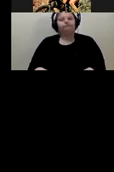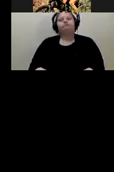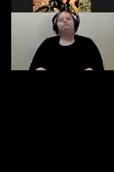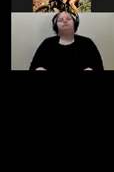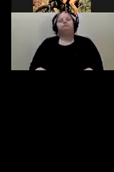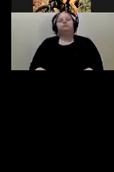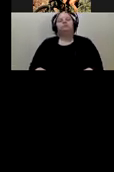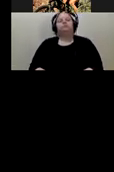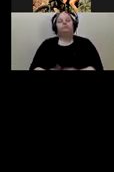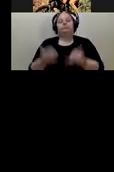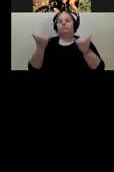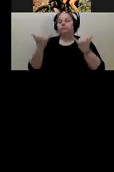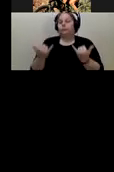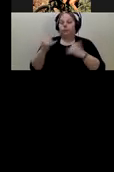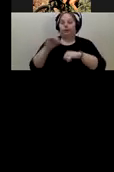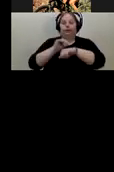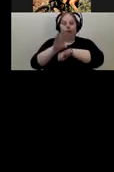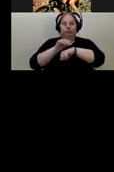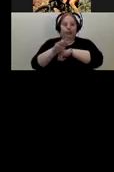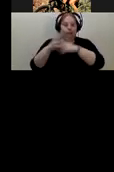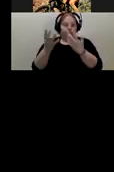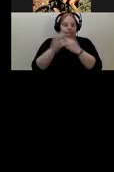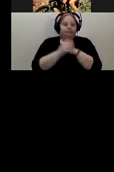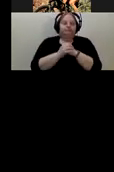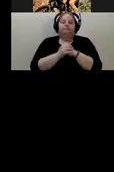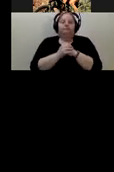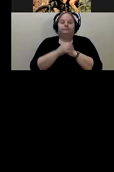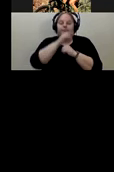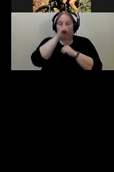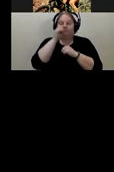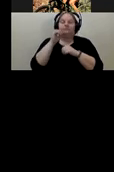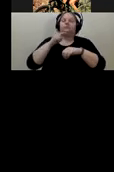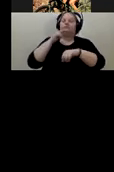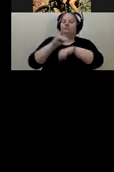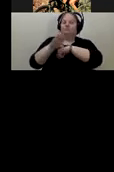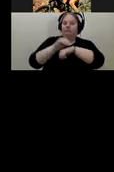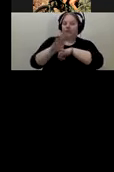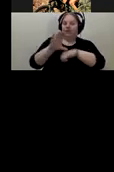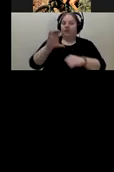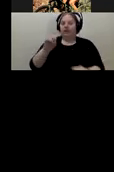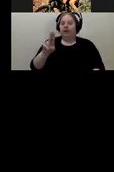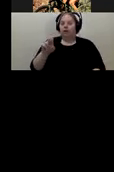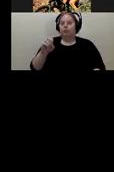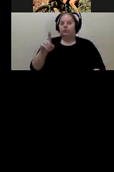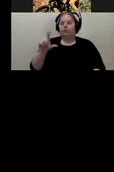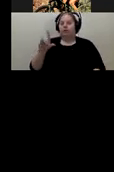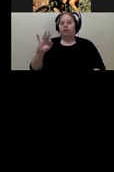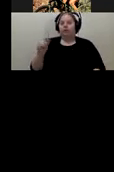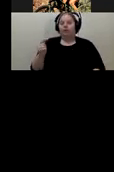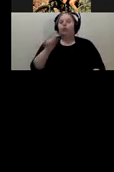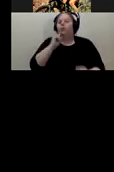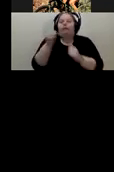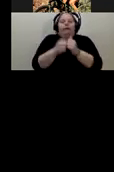today's counseling, we're looking at, and when I say counseling, I mean any interaction that happens between